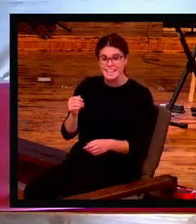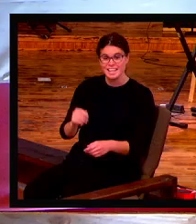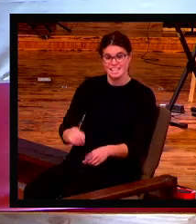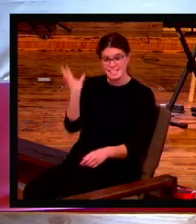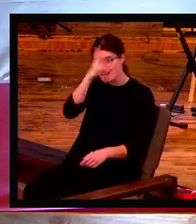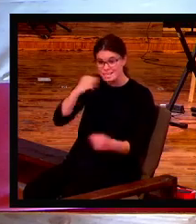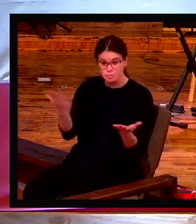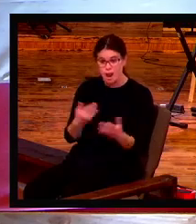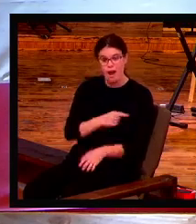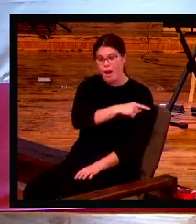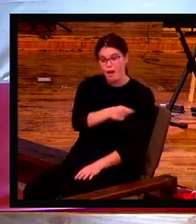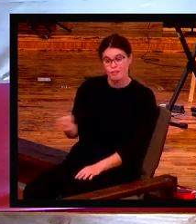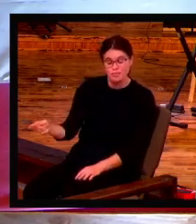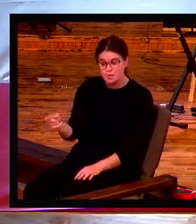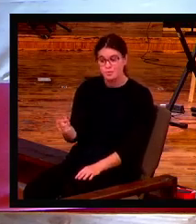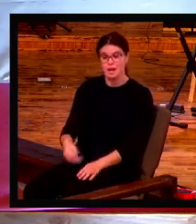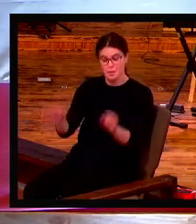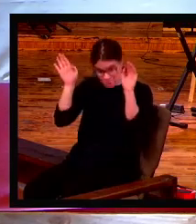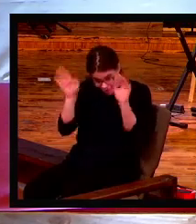No.